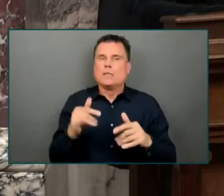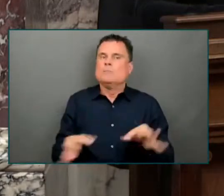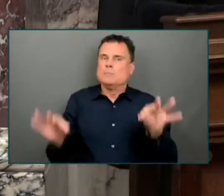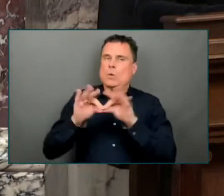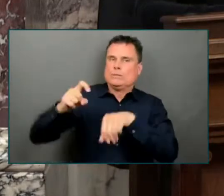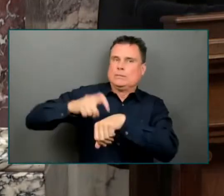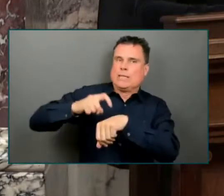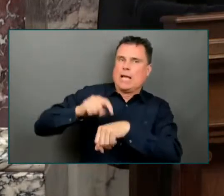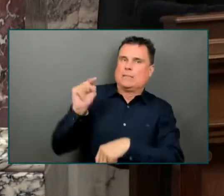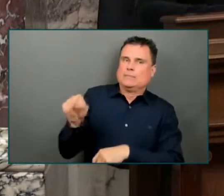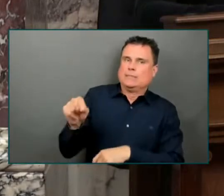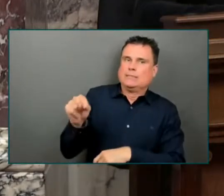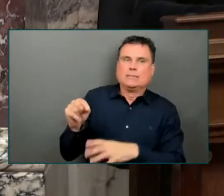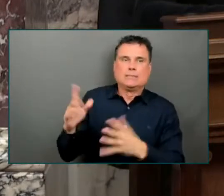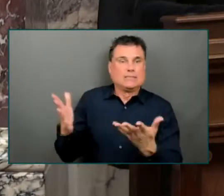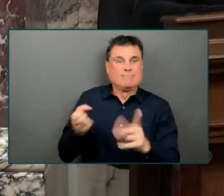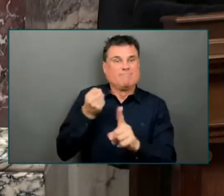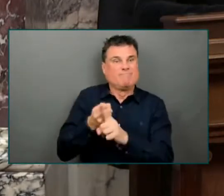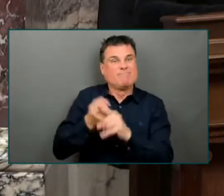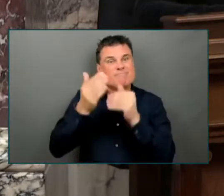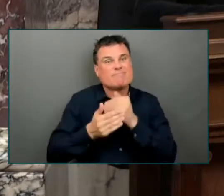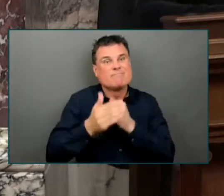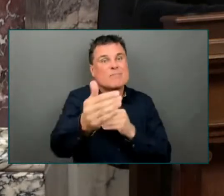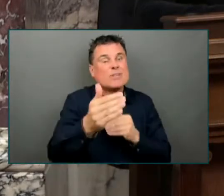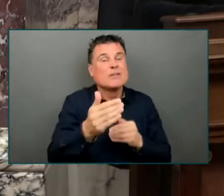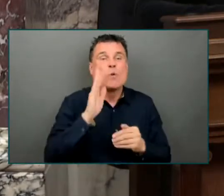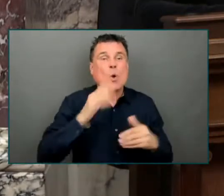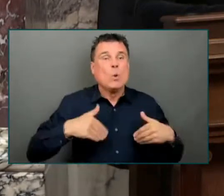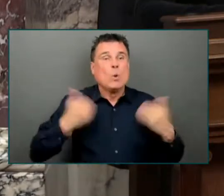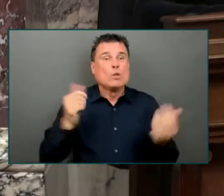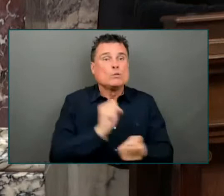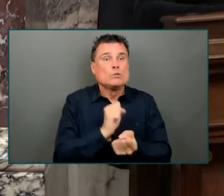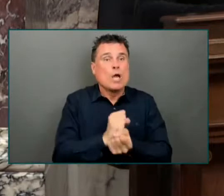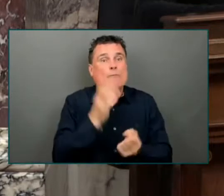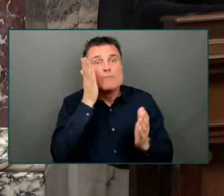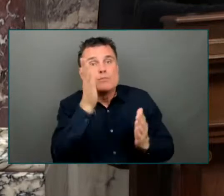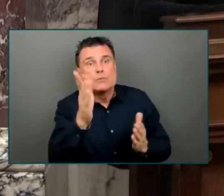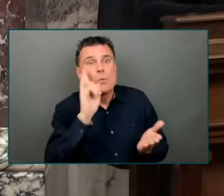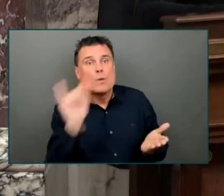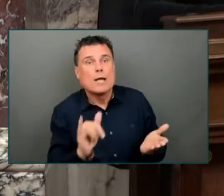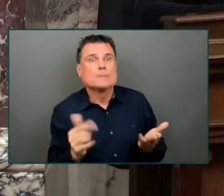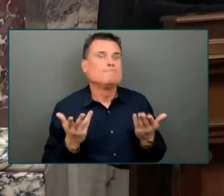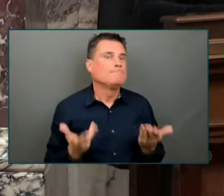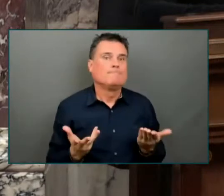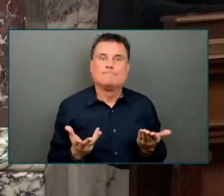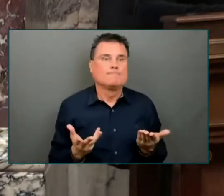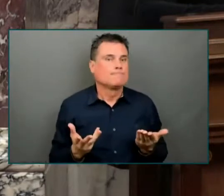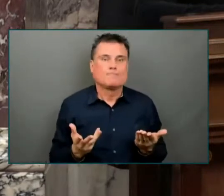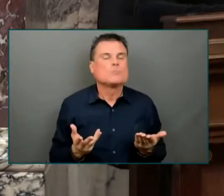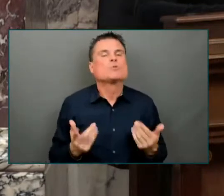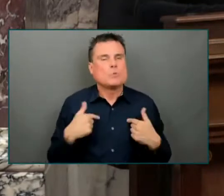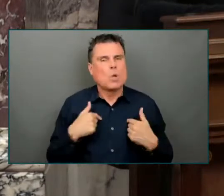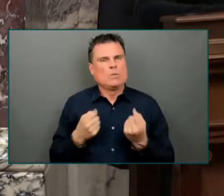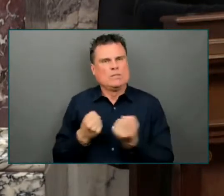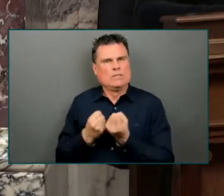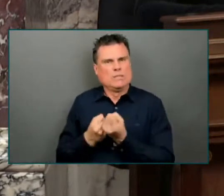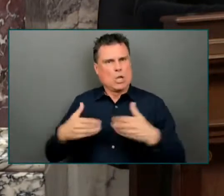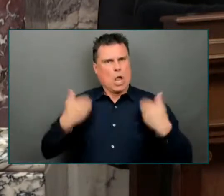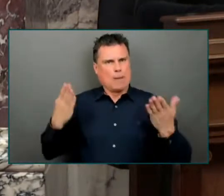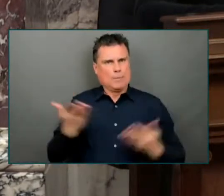for employment down the road. We owe it to young people to recreate some of the opportunities that they